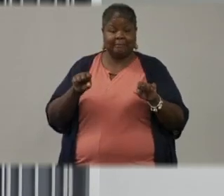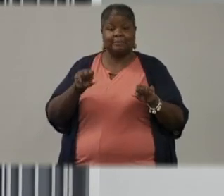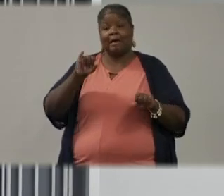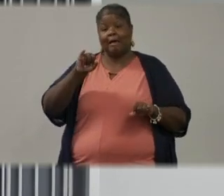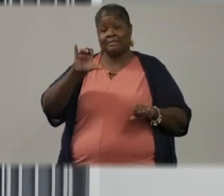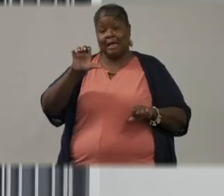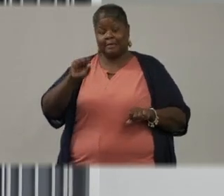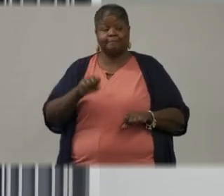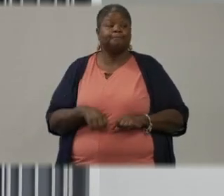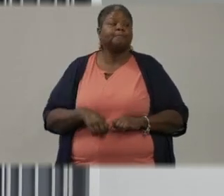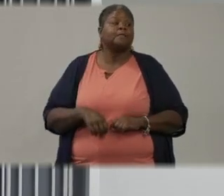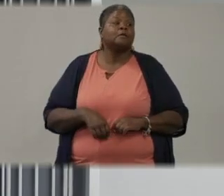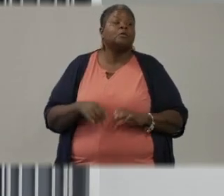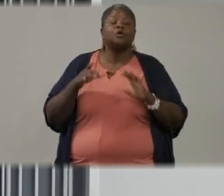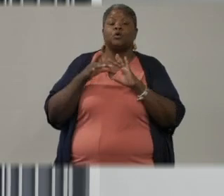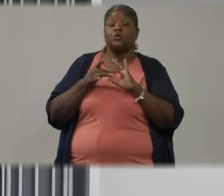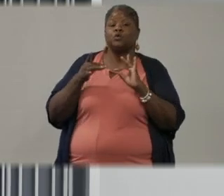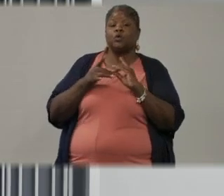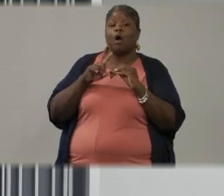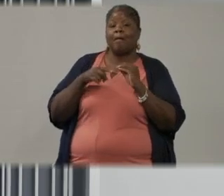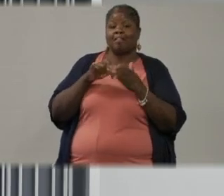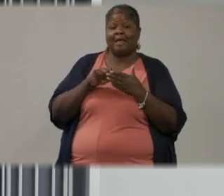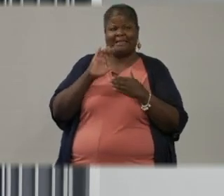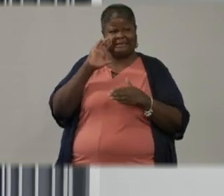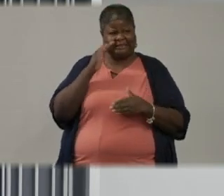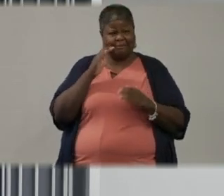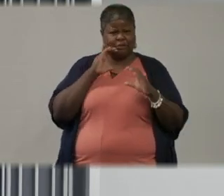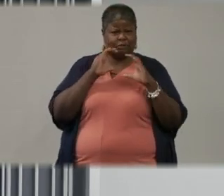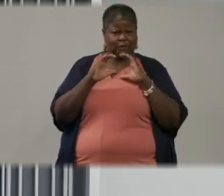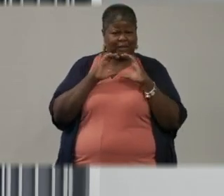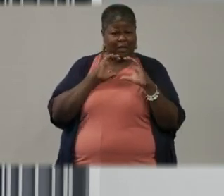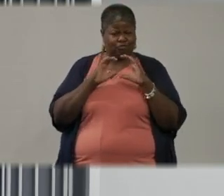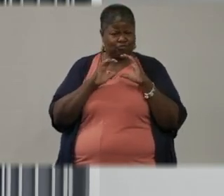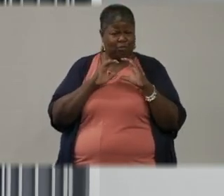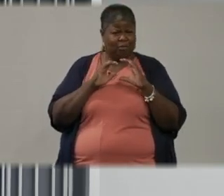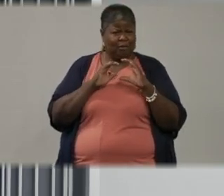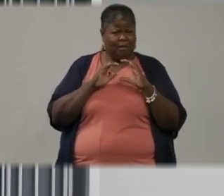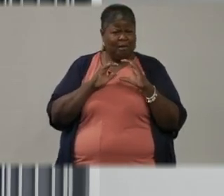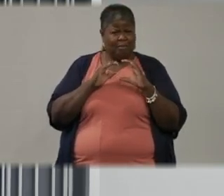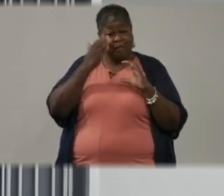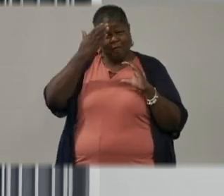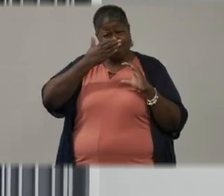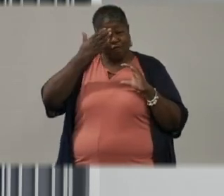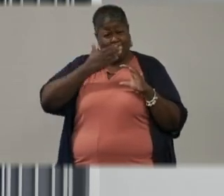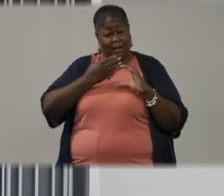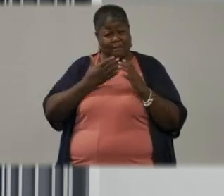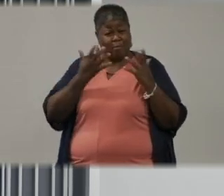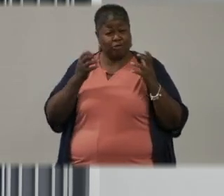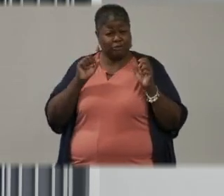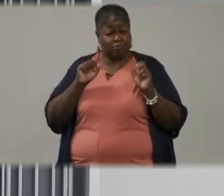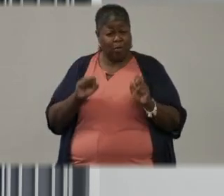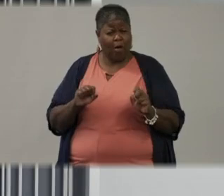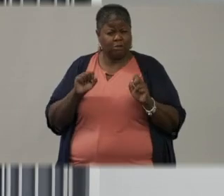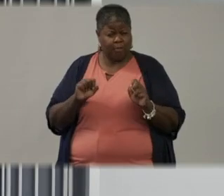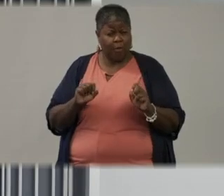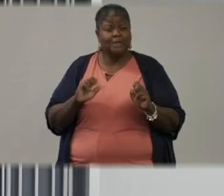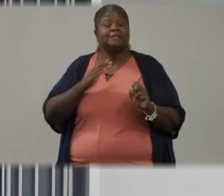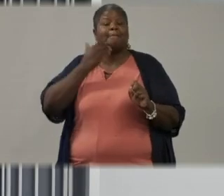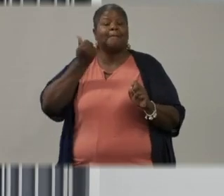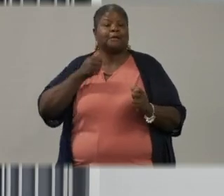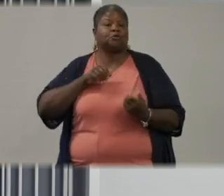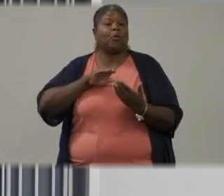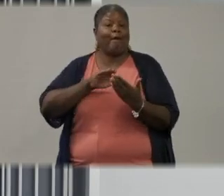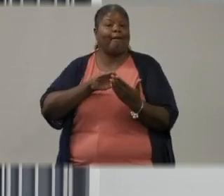talk about that, it seems as though communication and being upfront as much as possible is the best way to